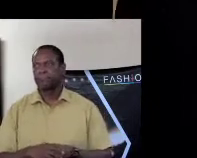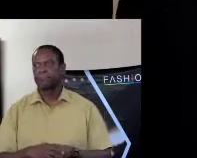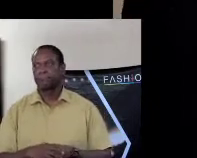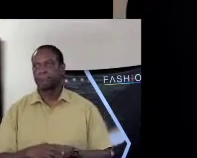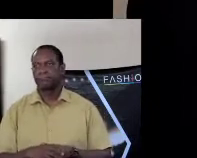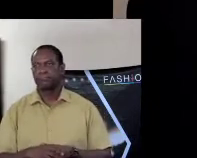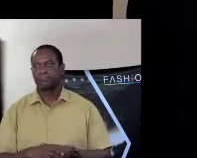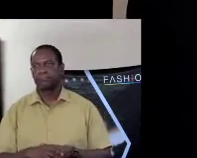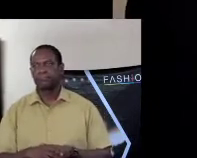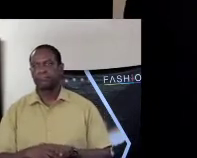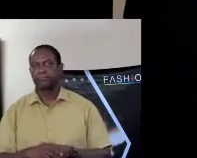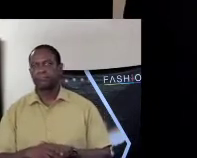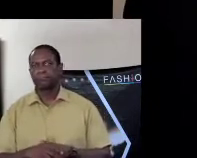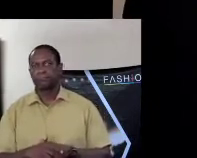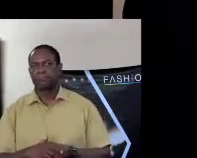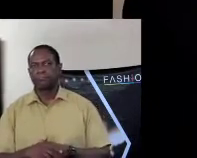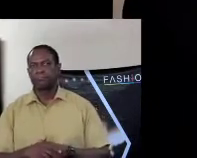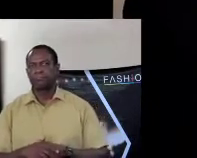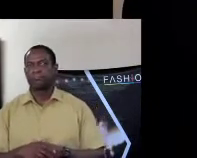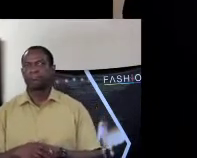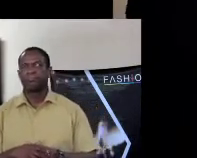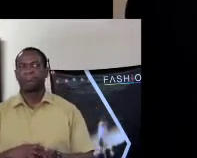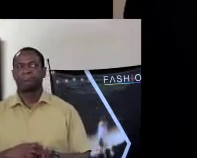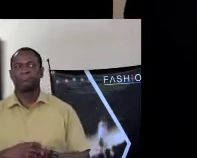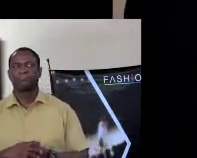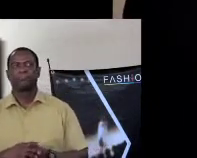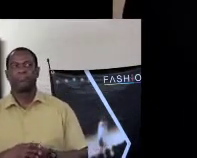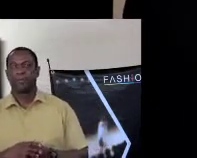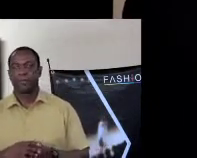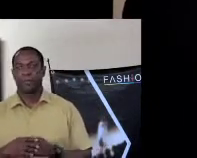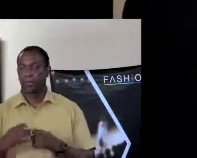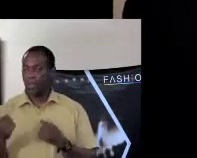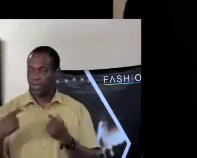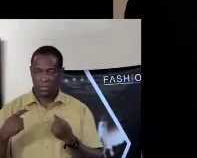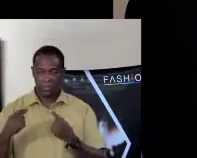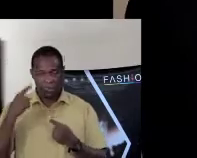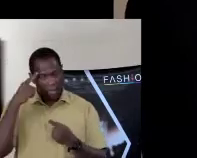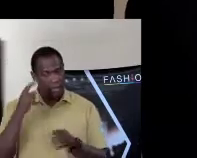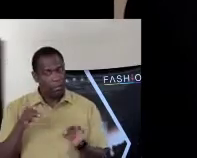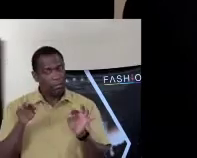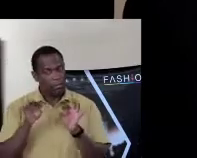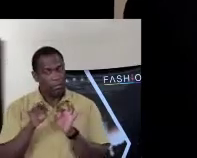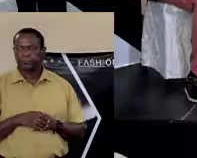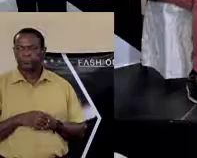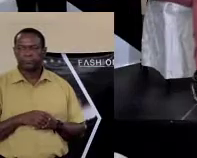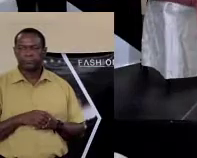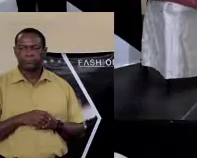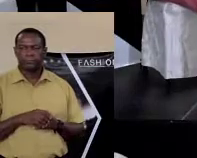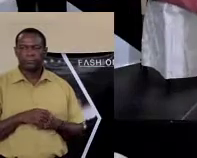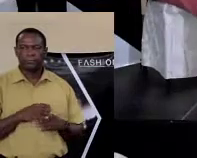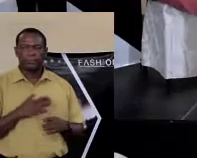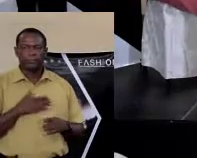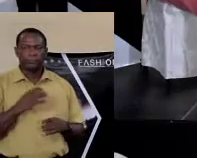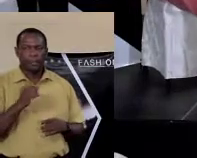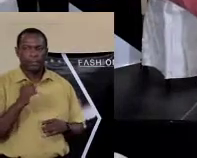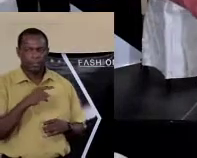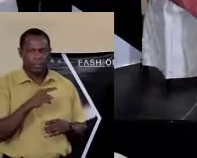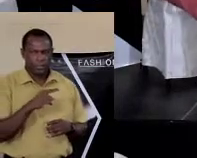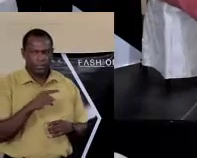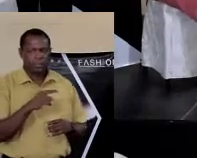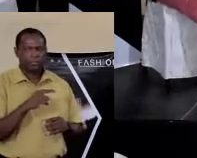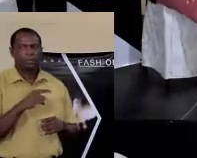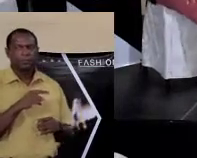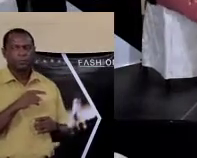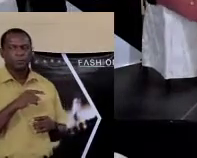will be very valuable to your operation right now to any or all members of the panel. My question is with respect